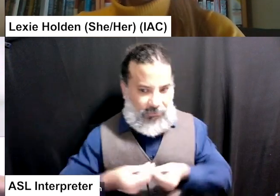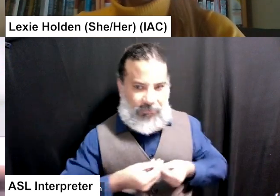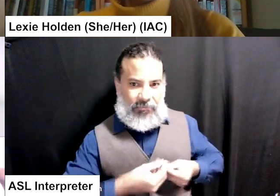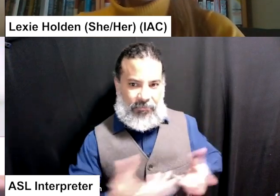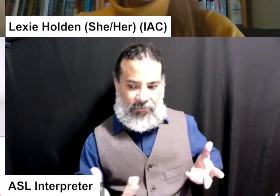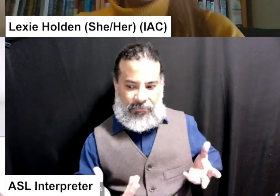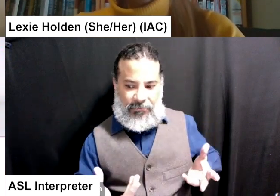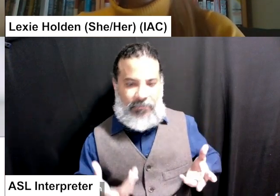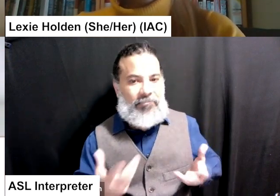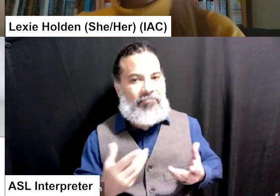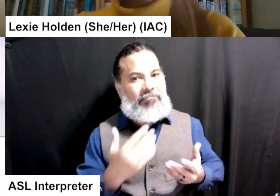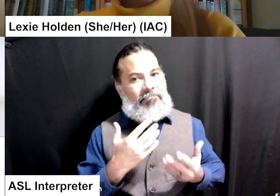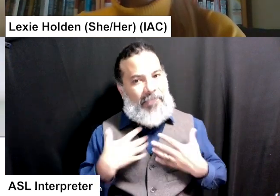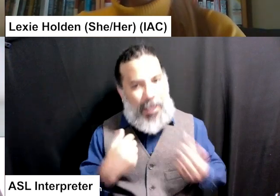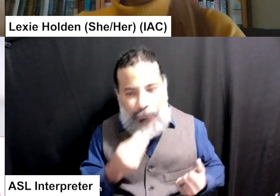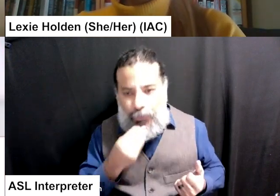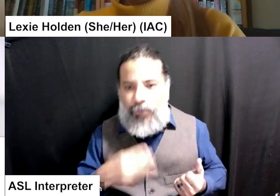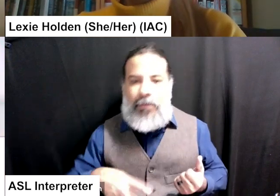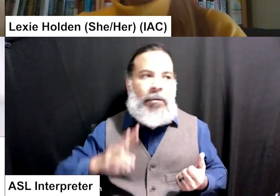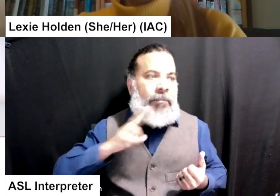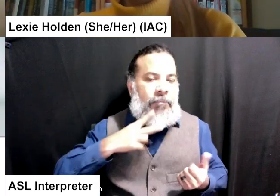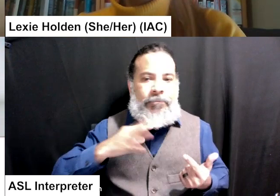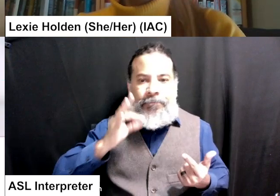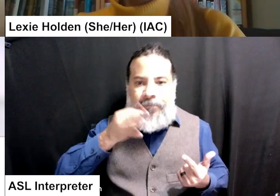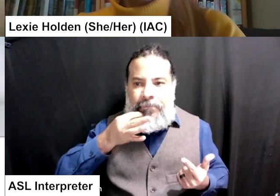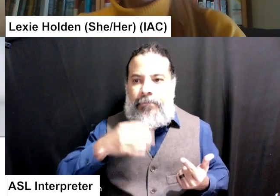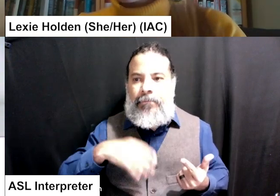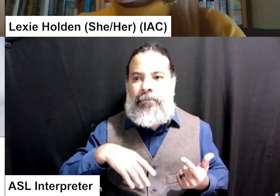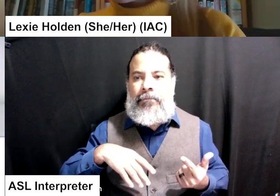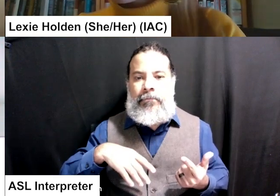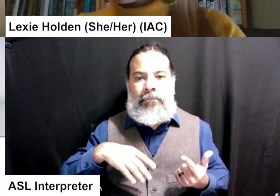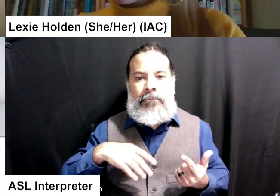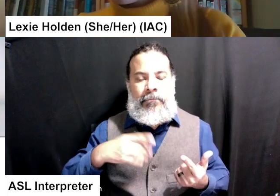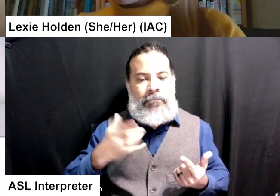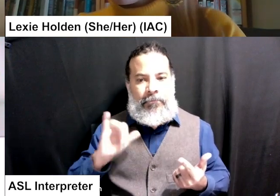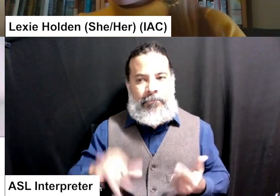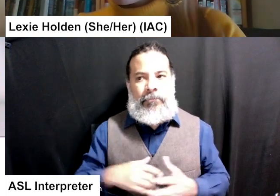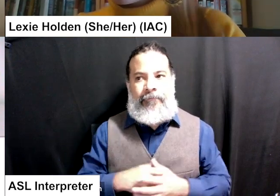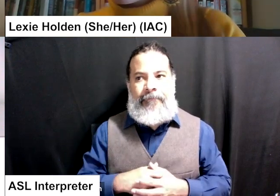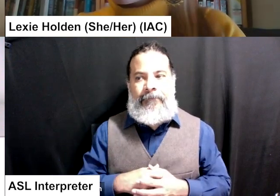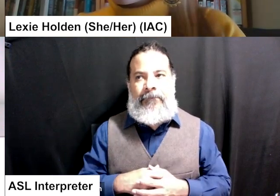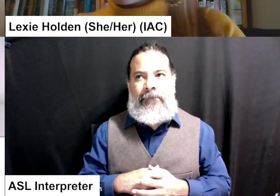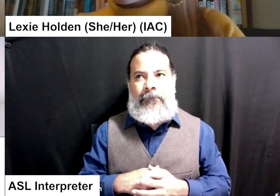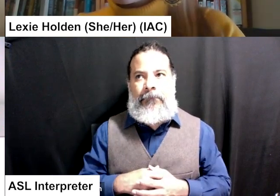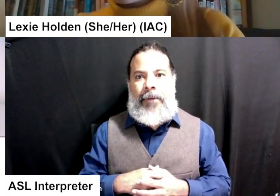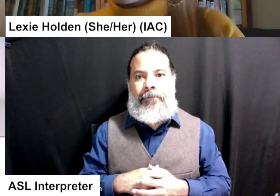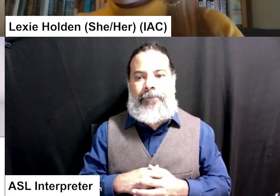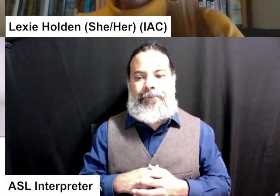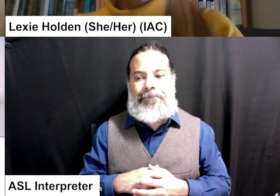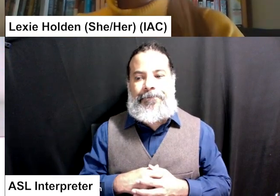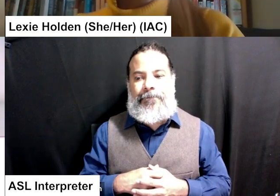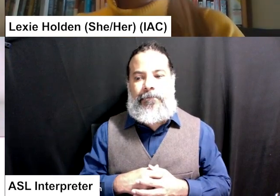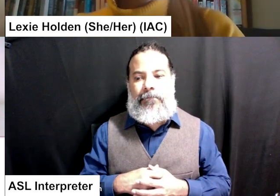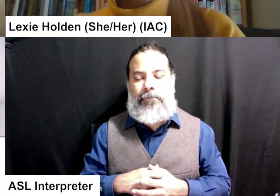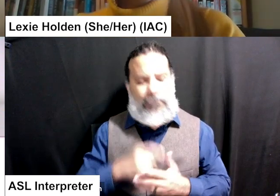distribute healthy food, vegetables, fruits, things of that sort. And